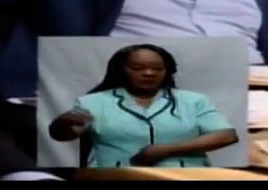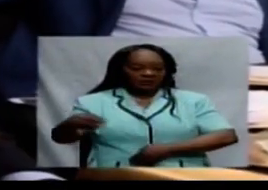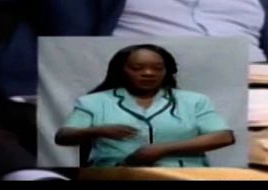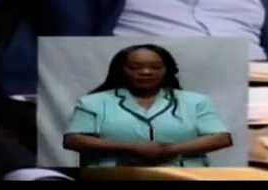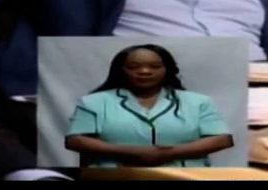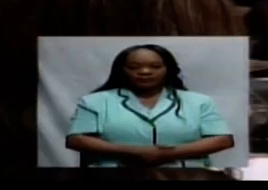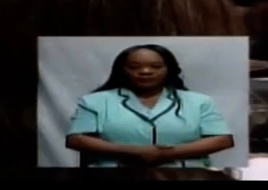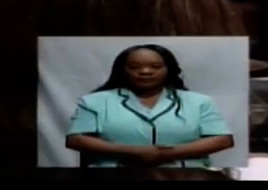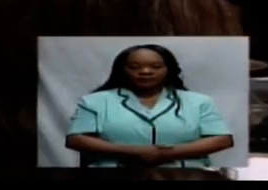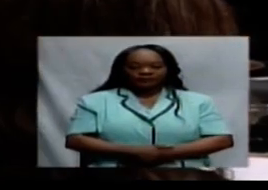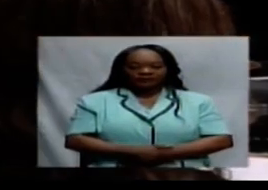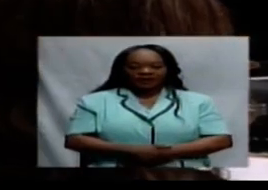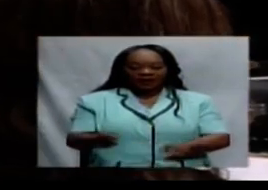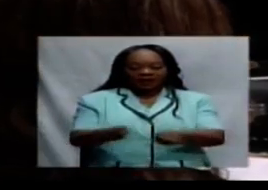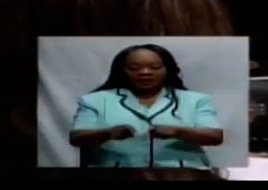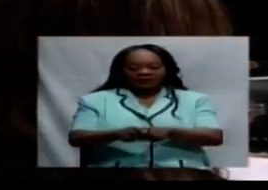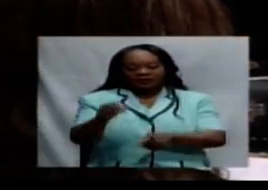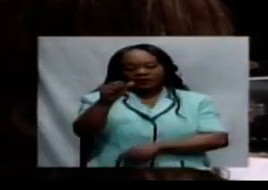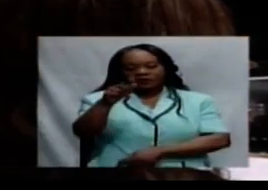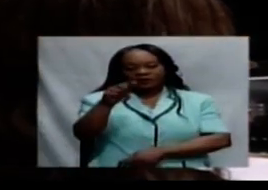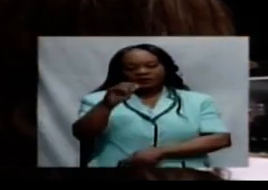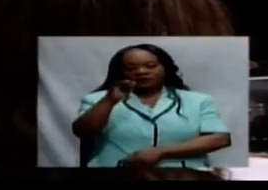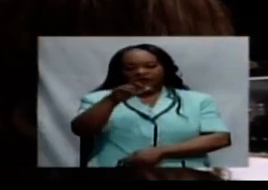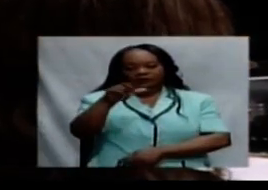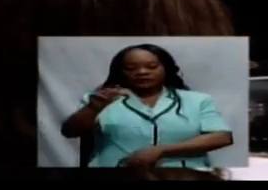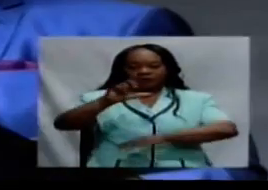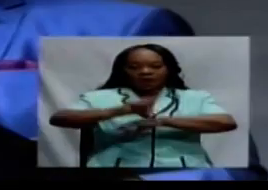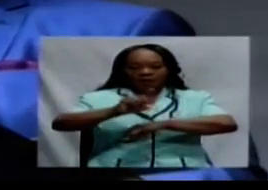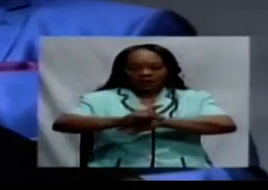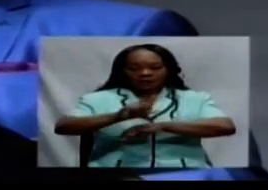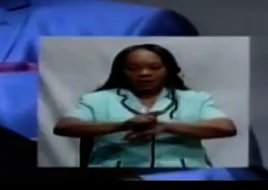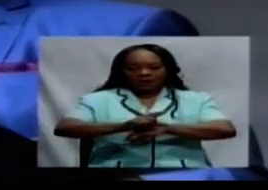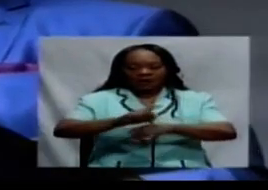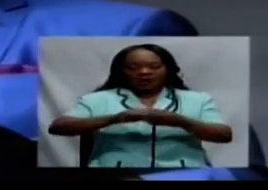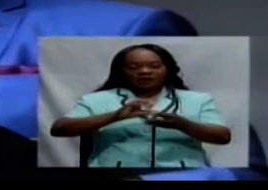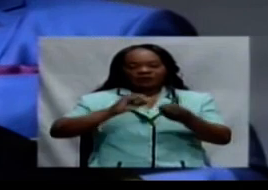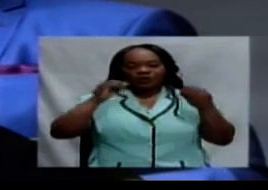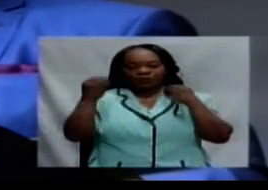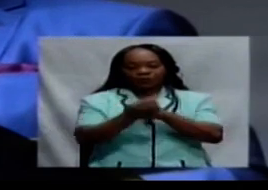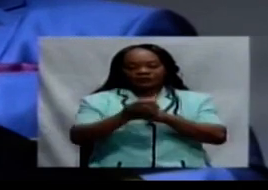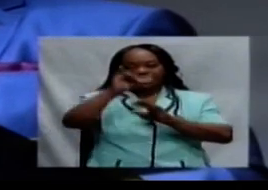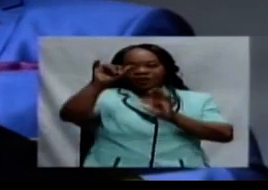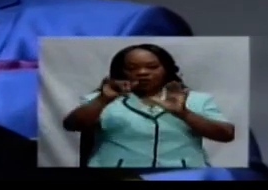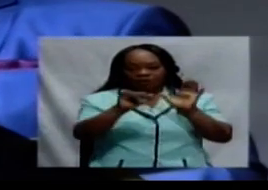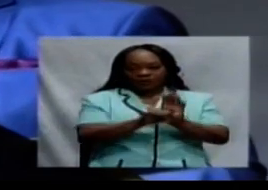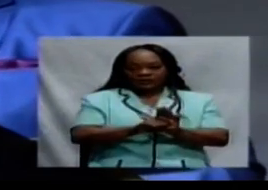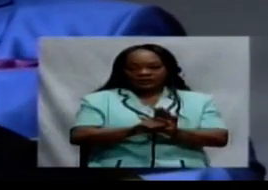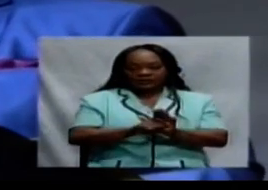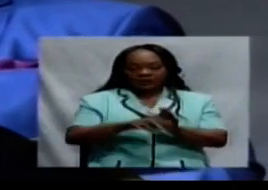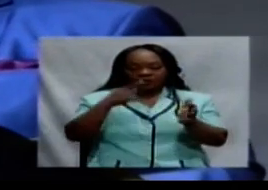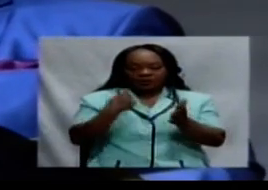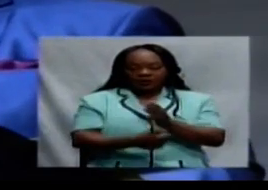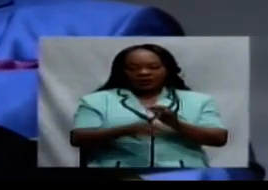skilled labor as opposed to the importation of what can even